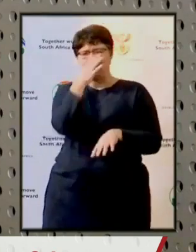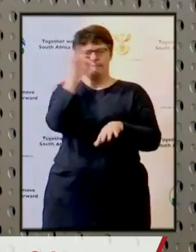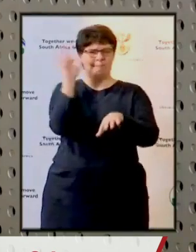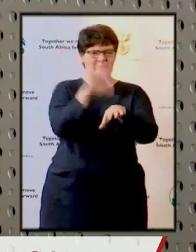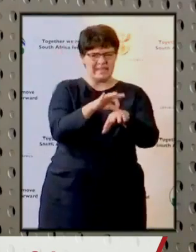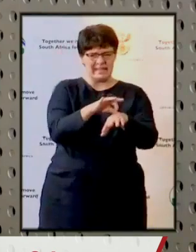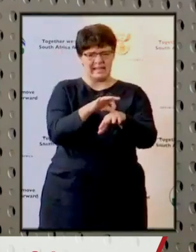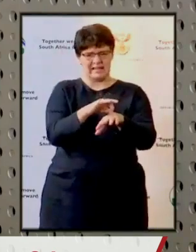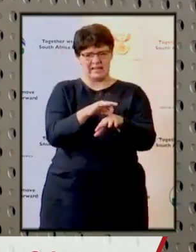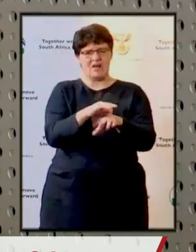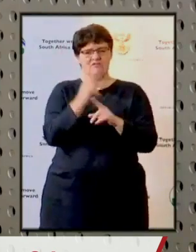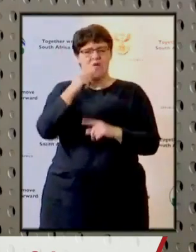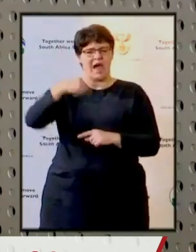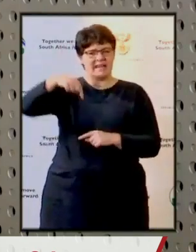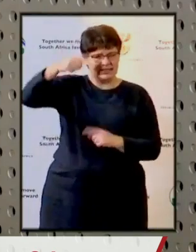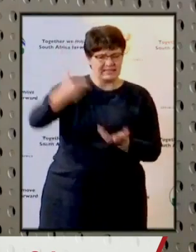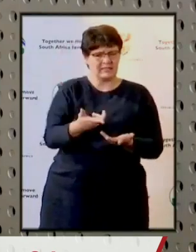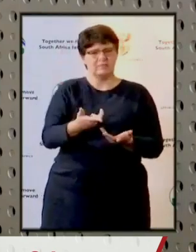will be allowed.